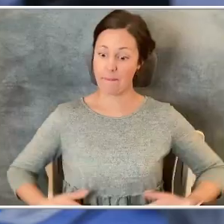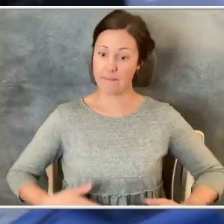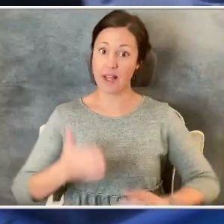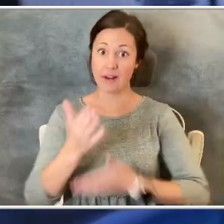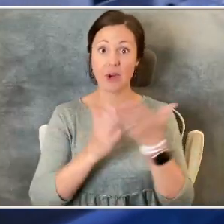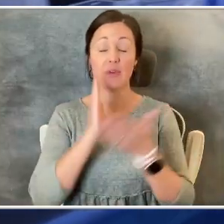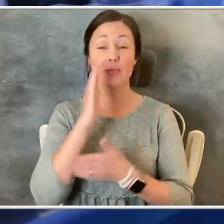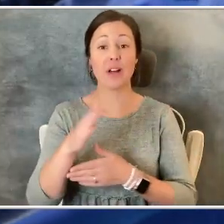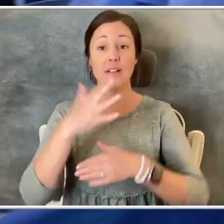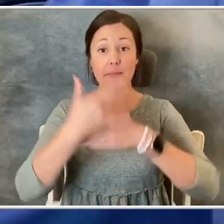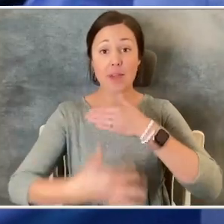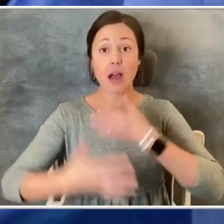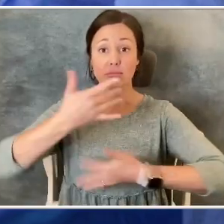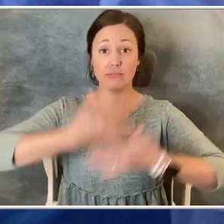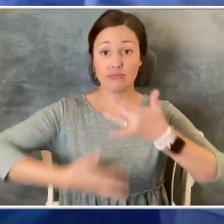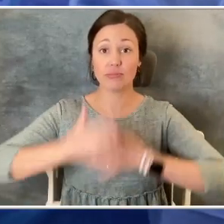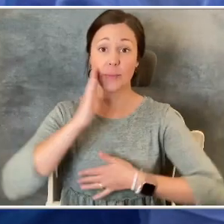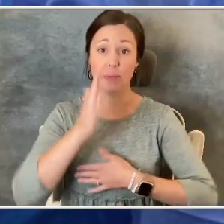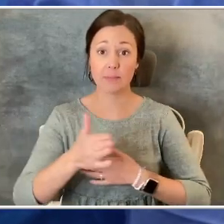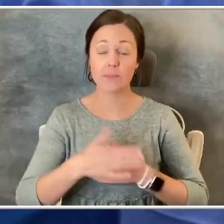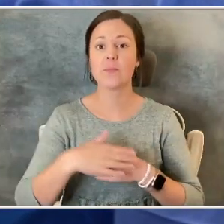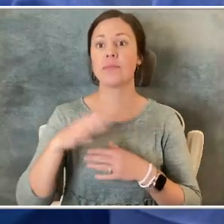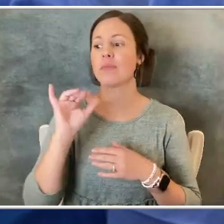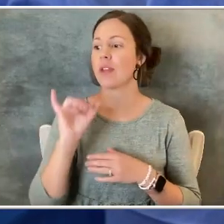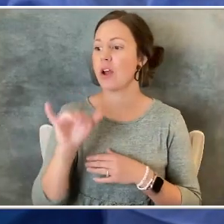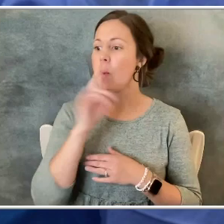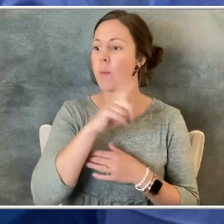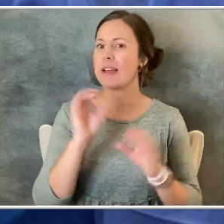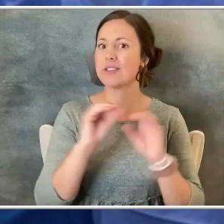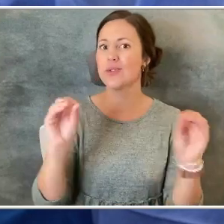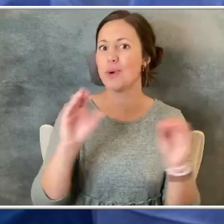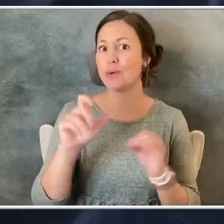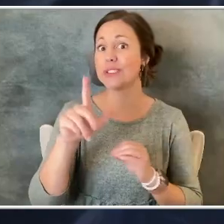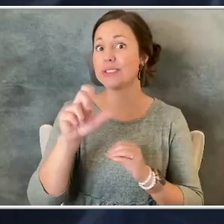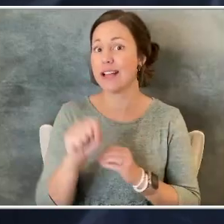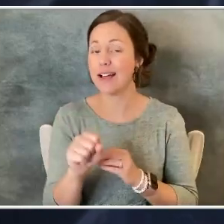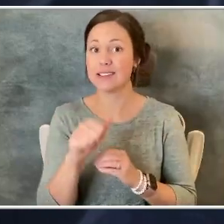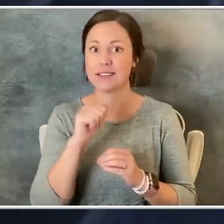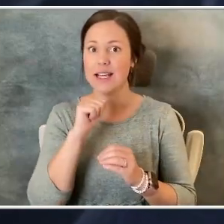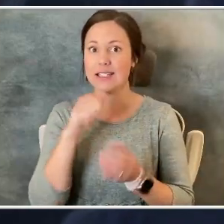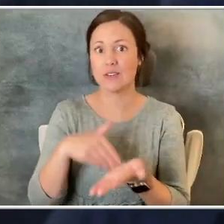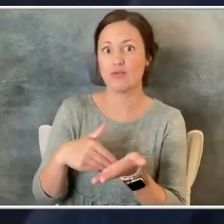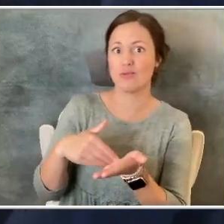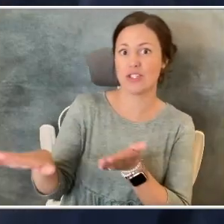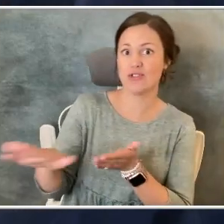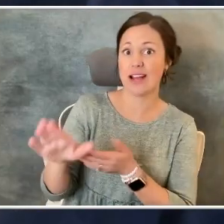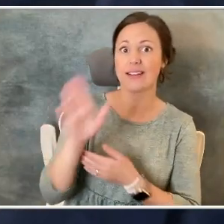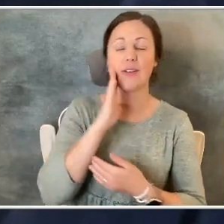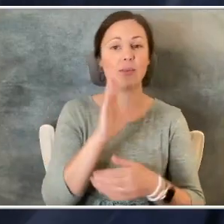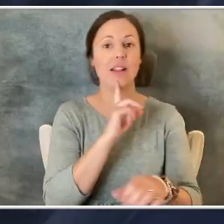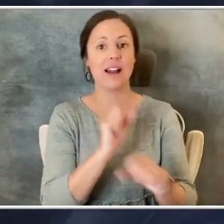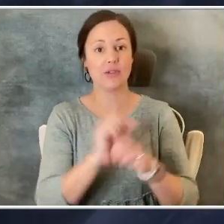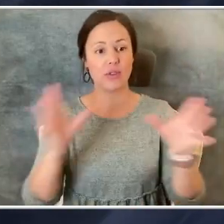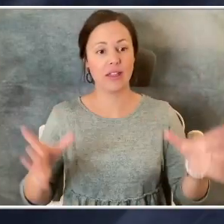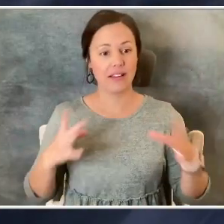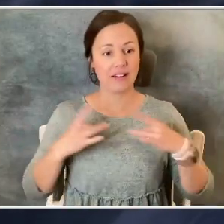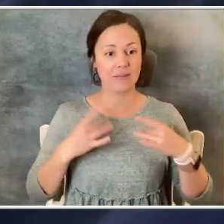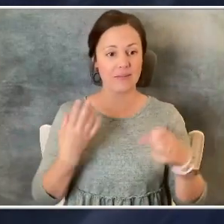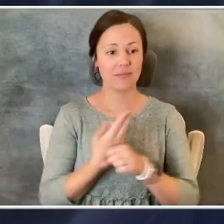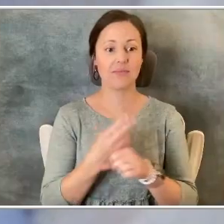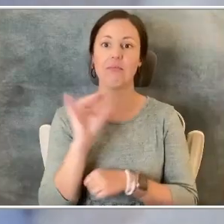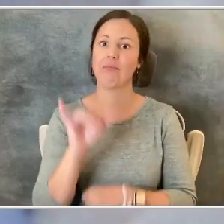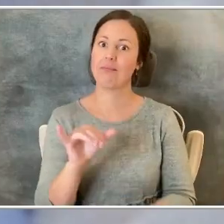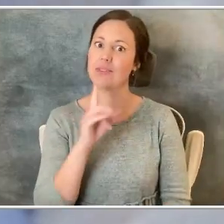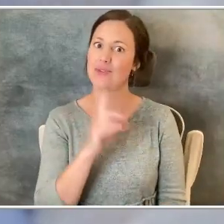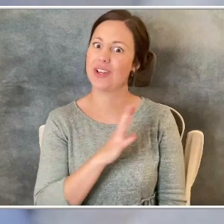because it's acellular, it doesn't reject the tissue, it actually uses it. That's pretty cool, huh? Yes, Now, we exactly. heard in the